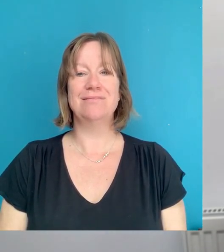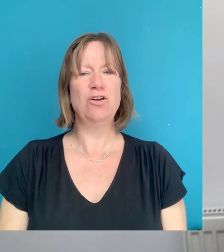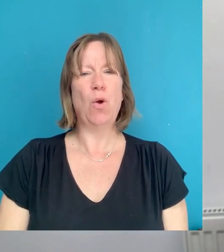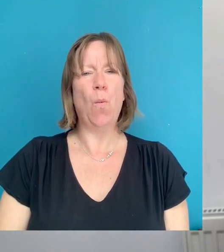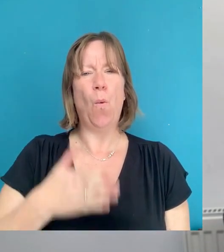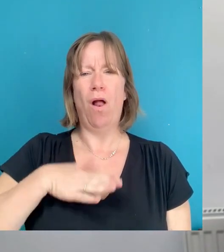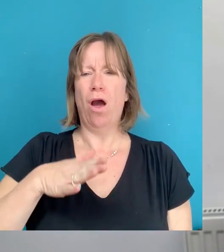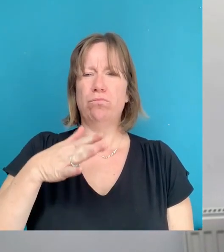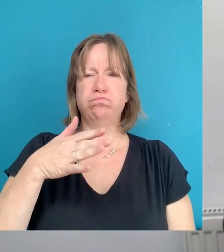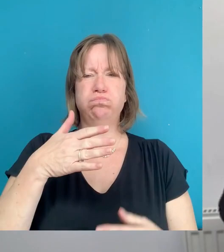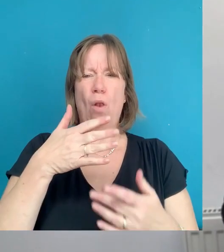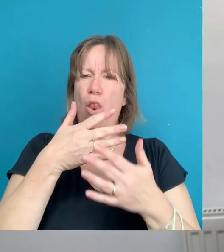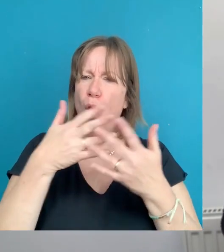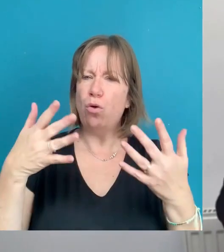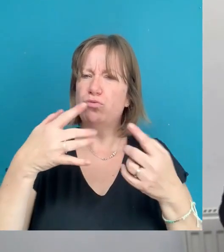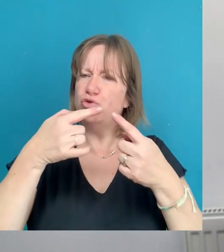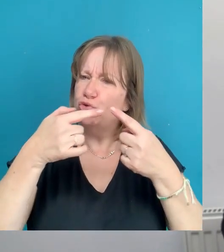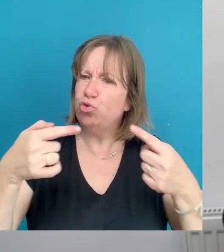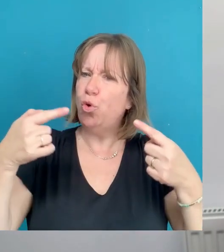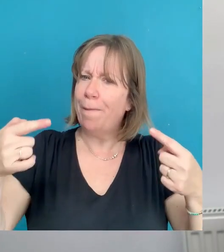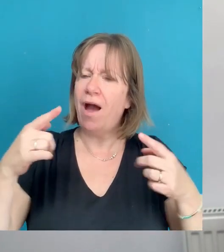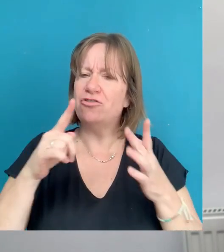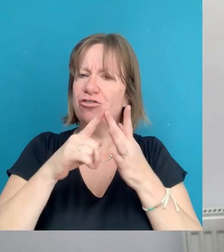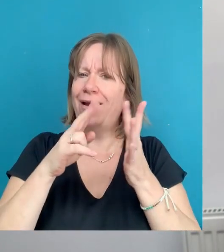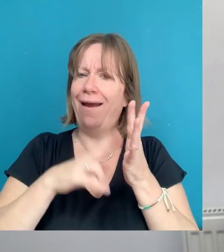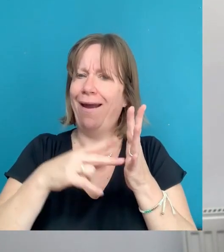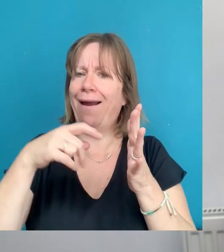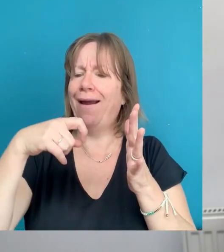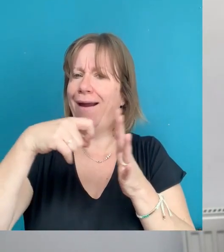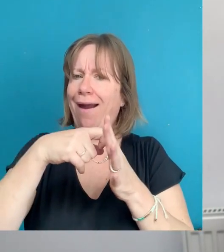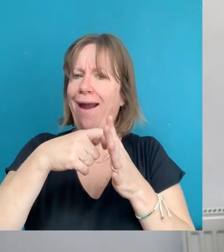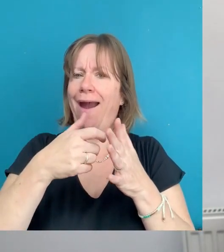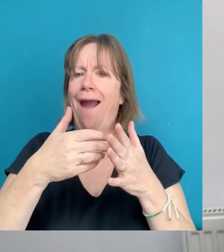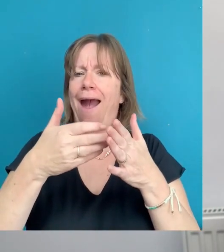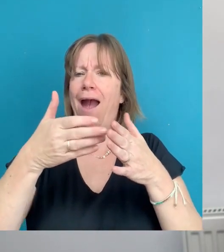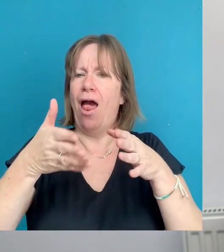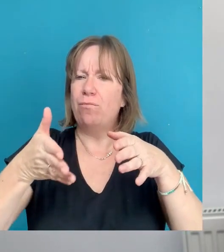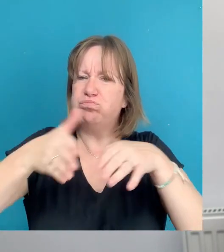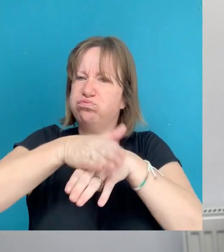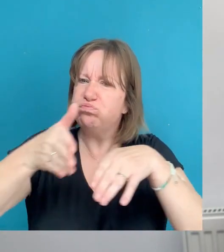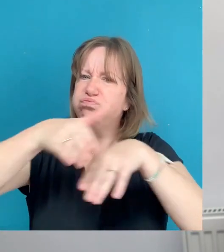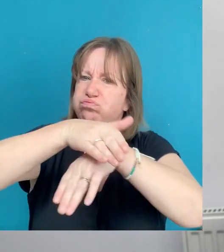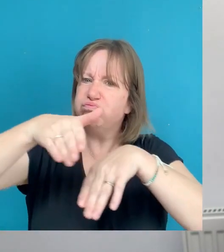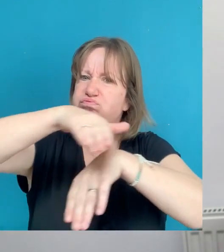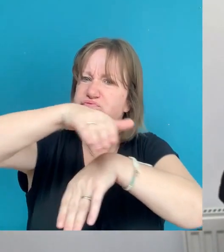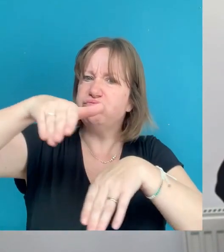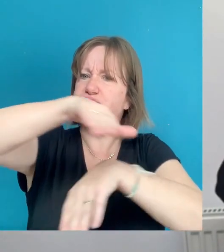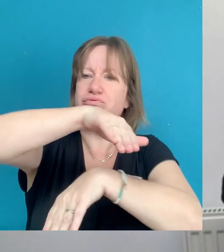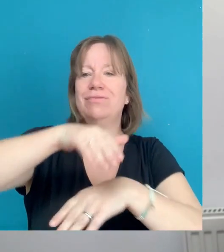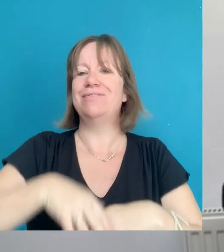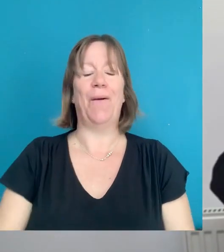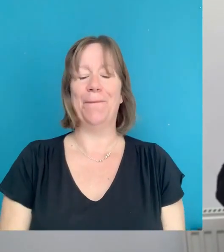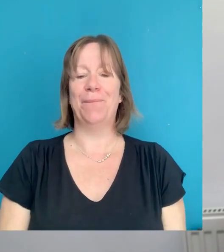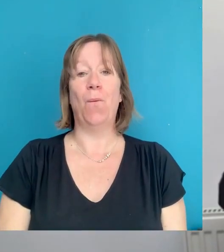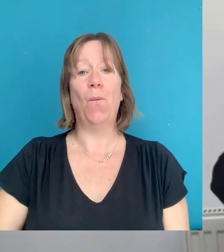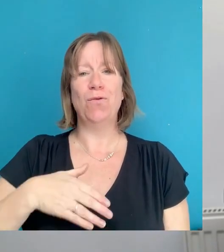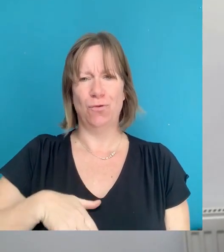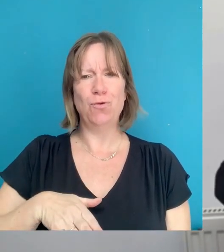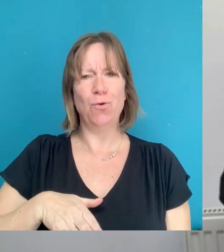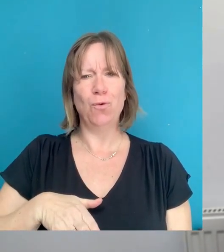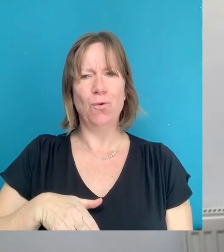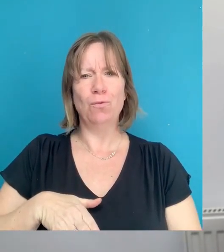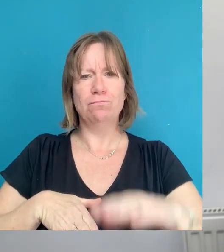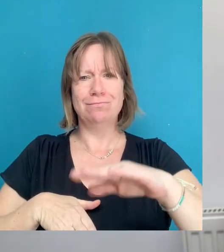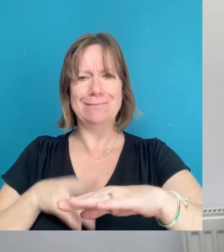So you're not going for a really heavy coverage. You want to be able to see